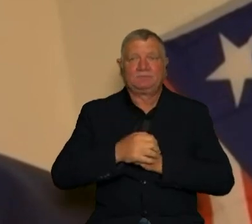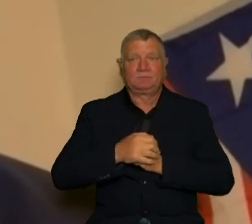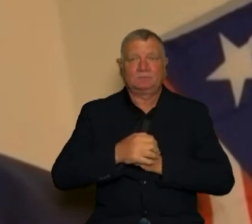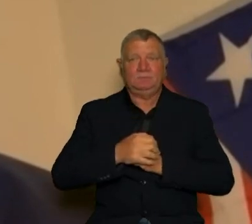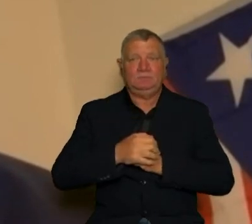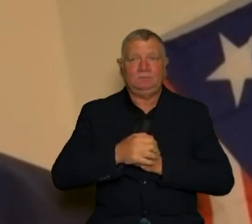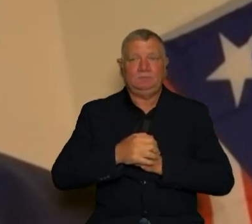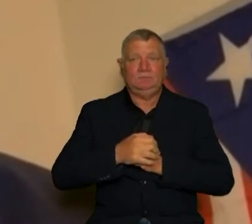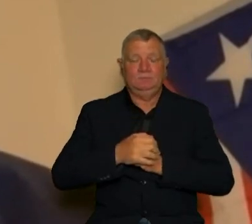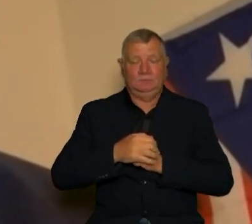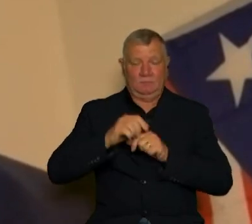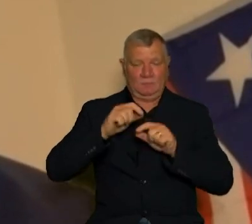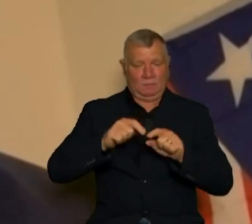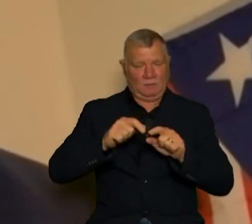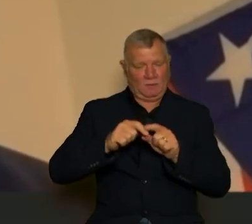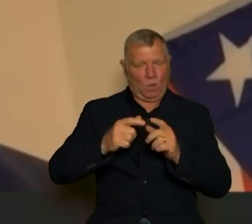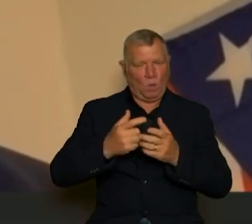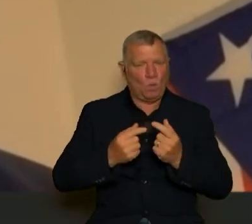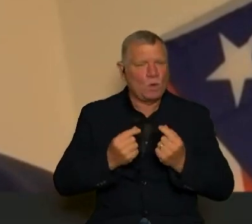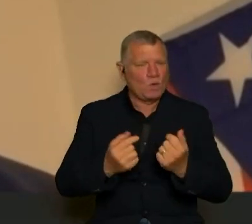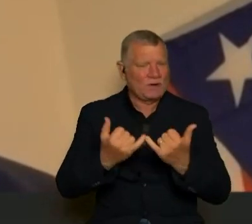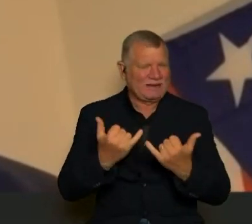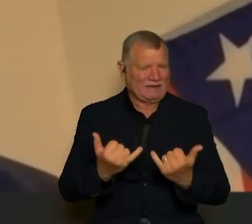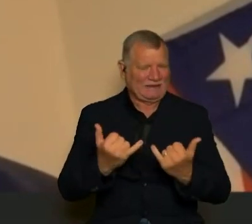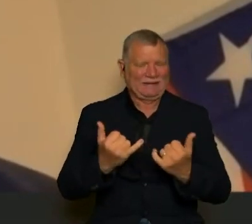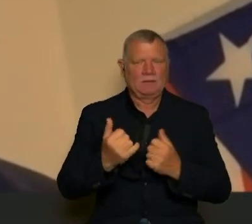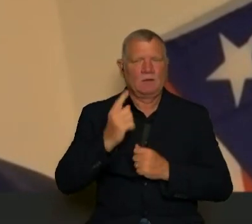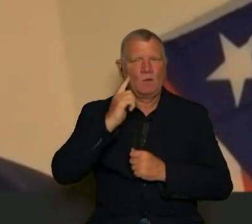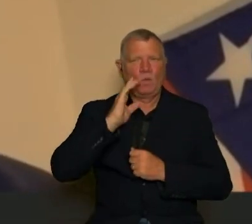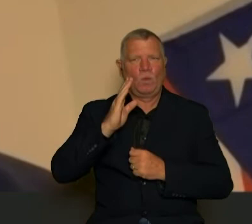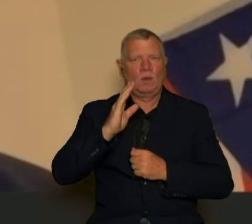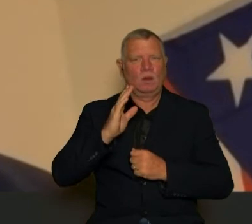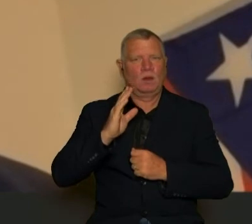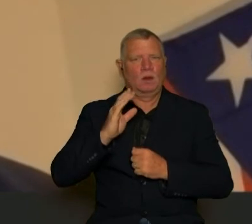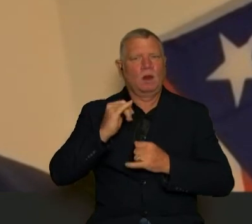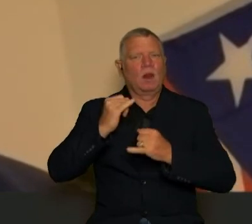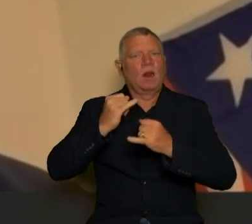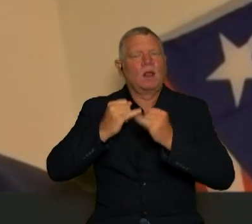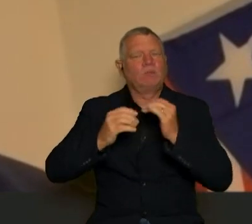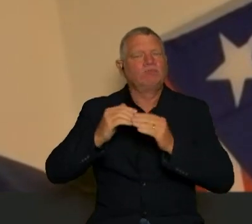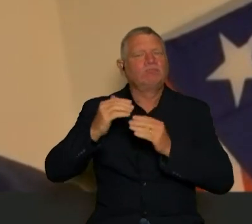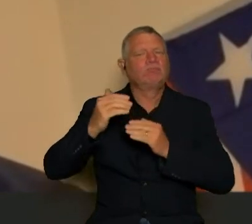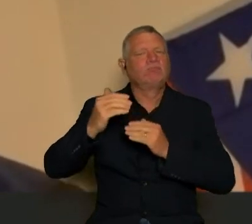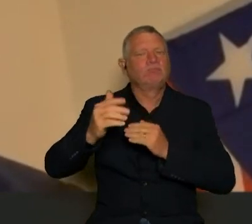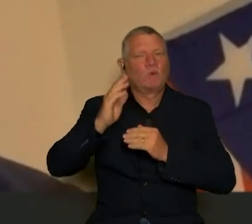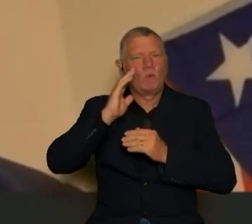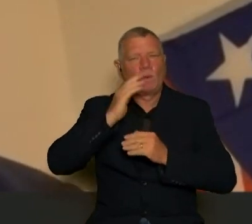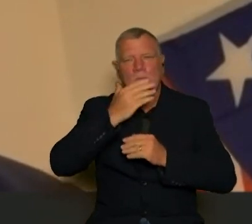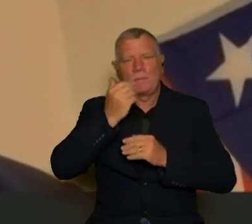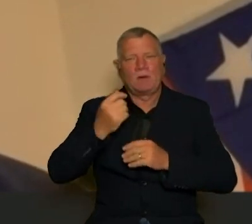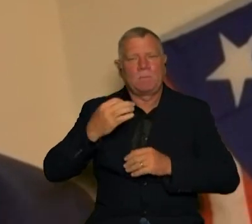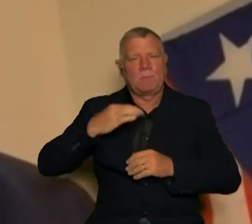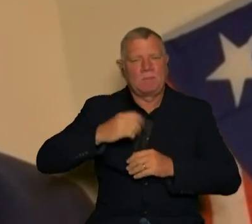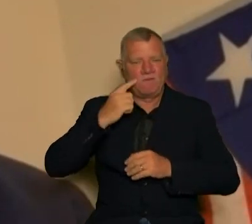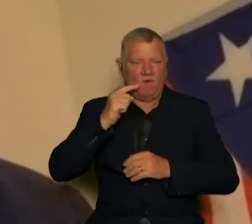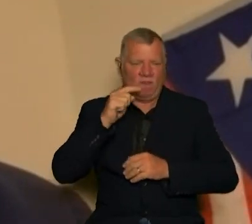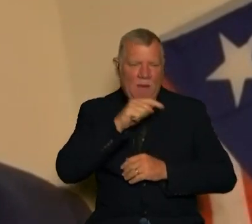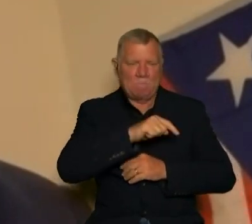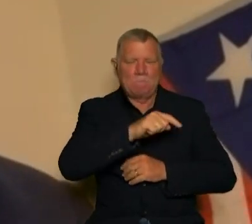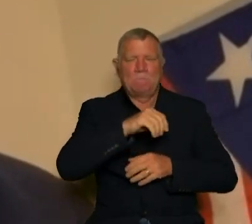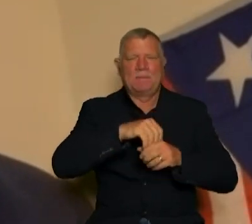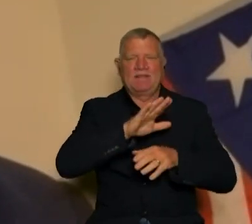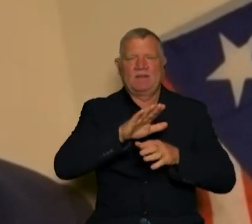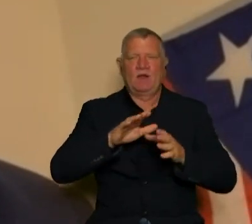that this exercise we're going through is going to ultimately create a much better benefit for them and